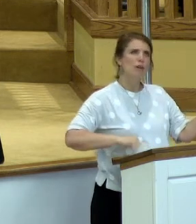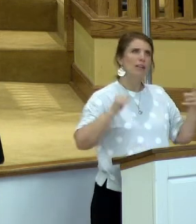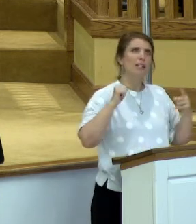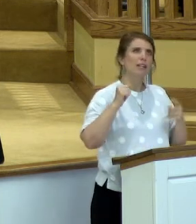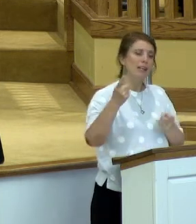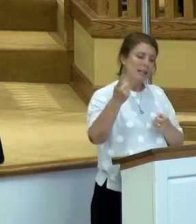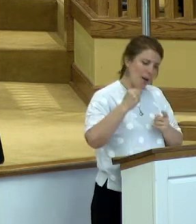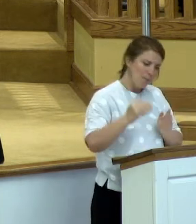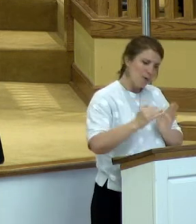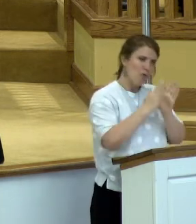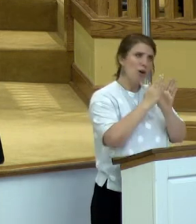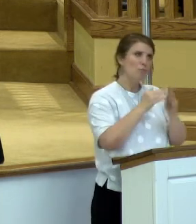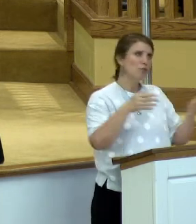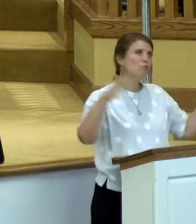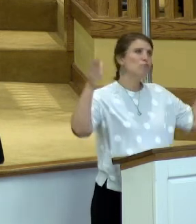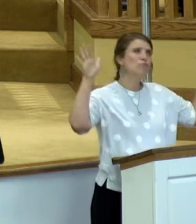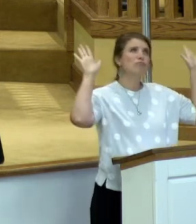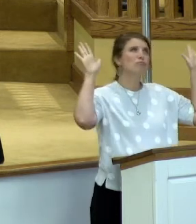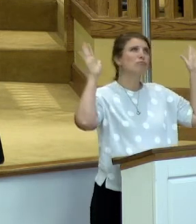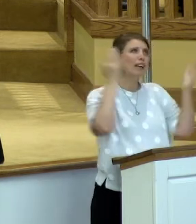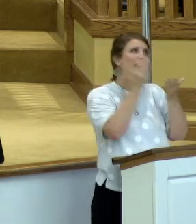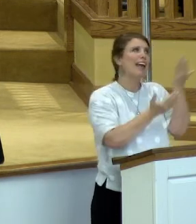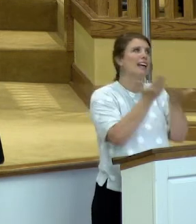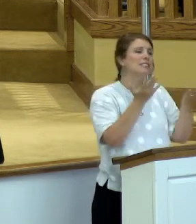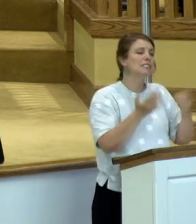before Him with open hands.